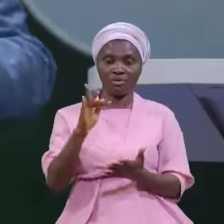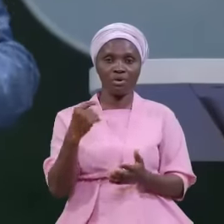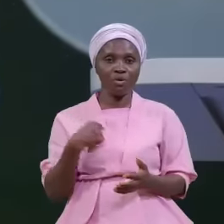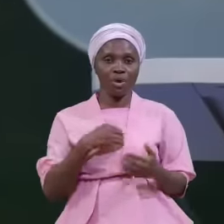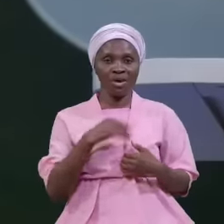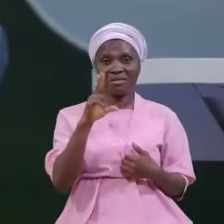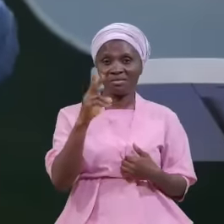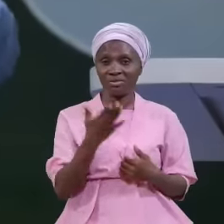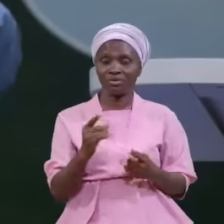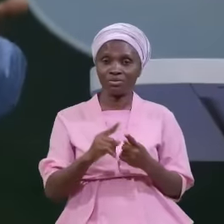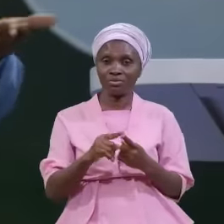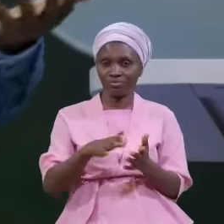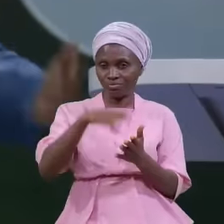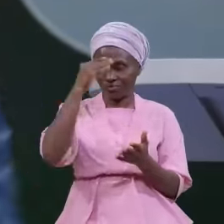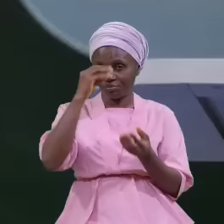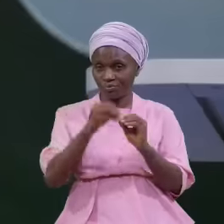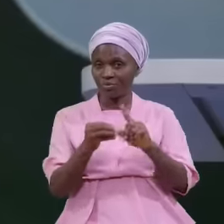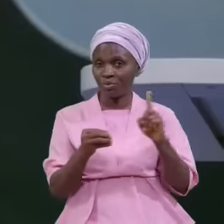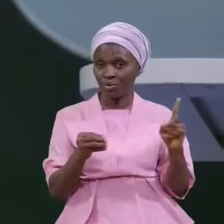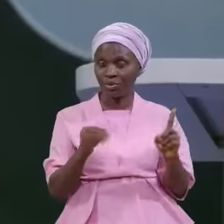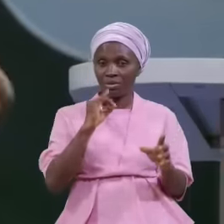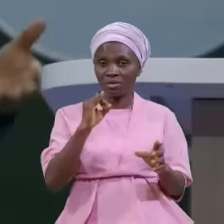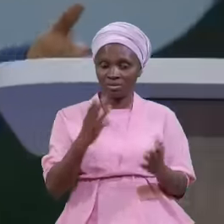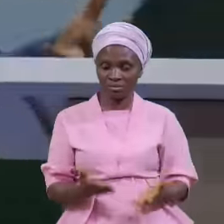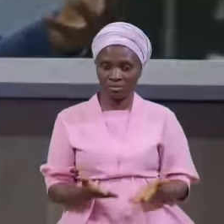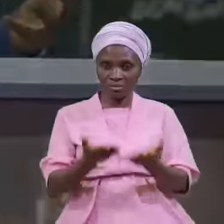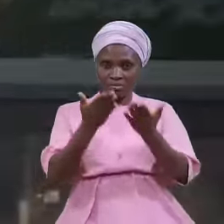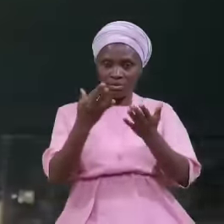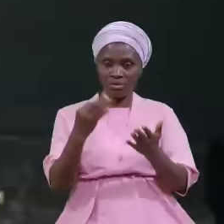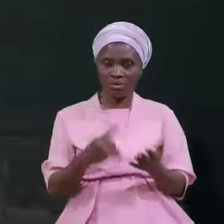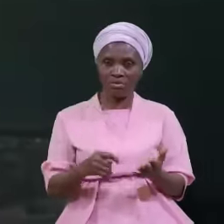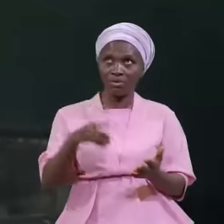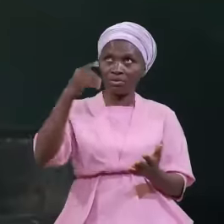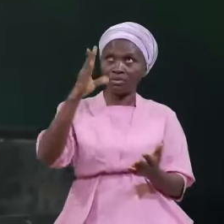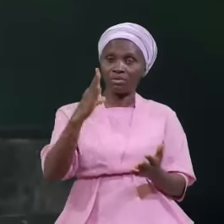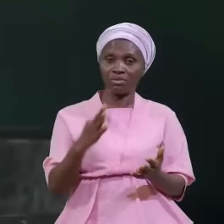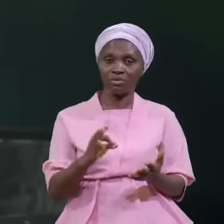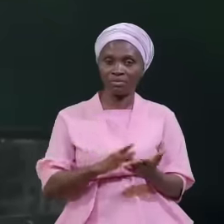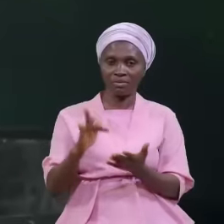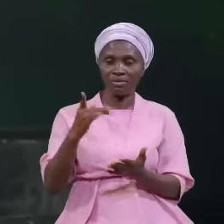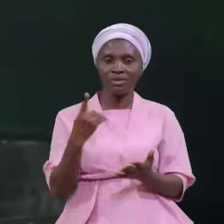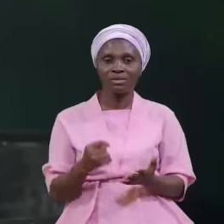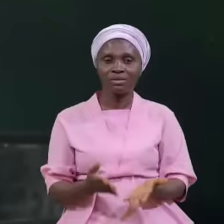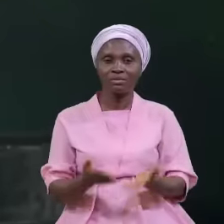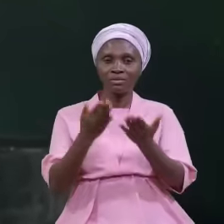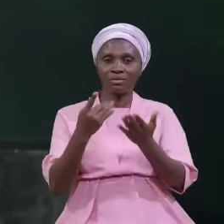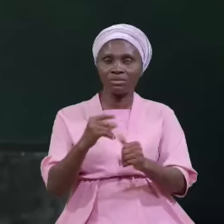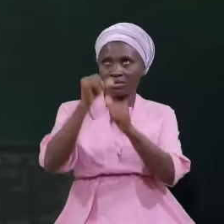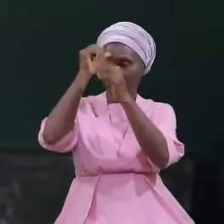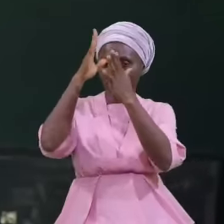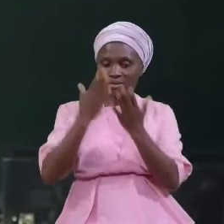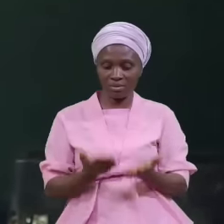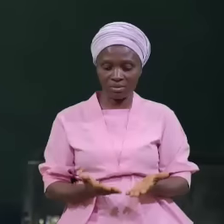number one, exaltation of the God of glory. The exaltation, the Father exalted him,